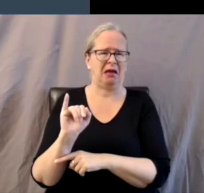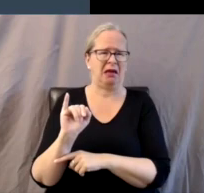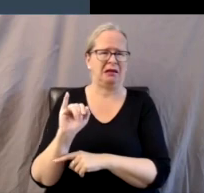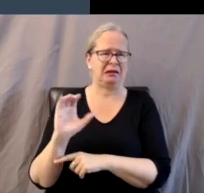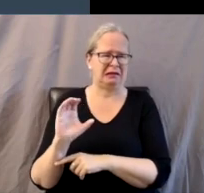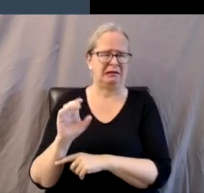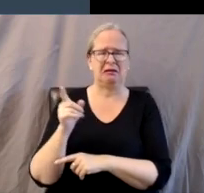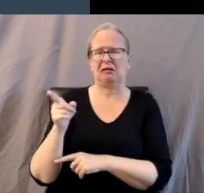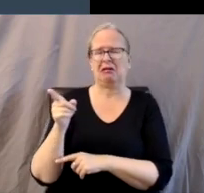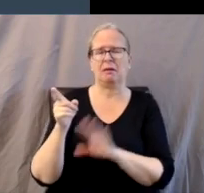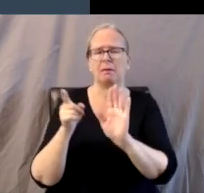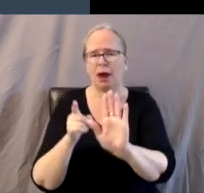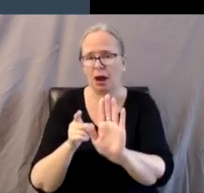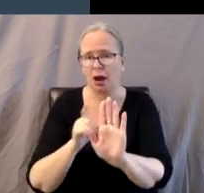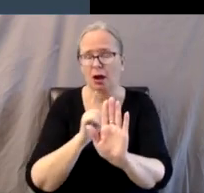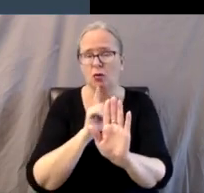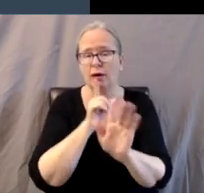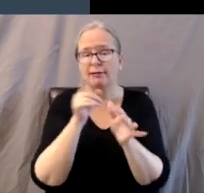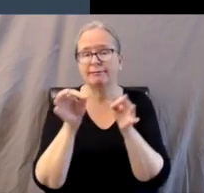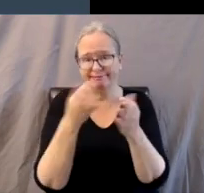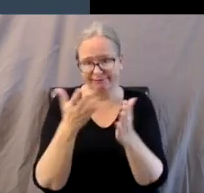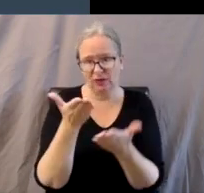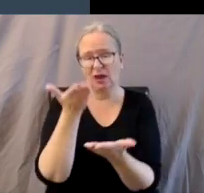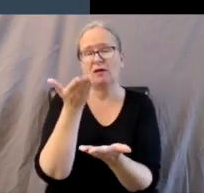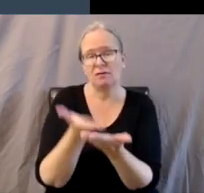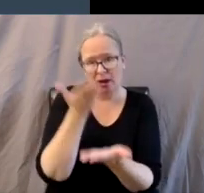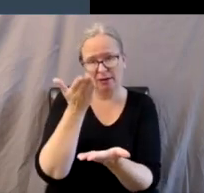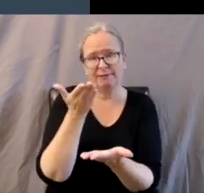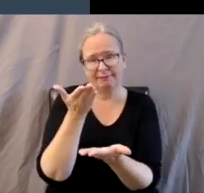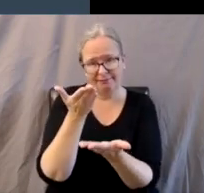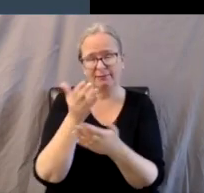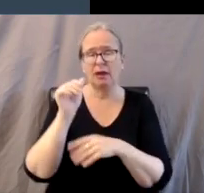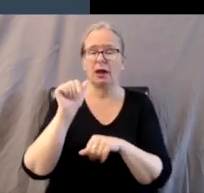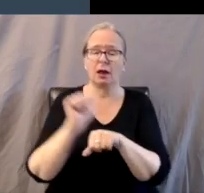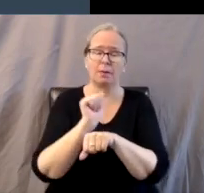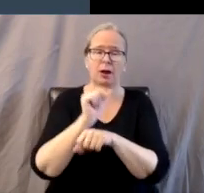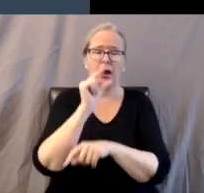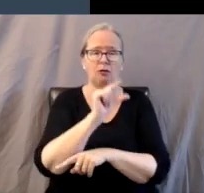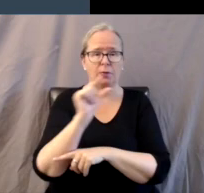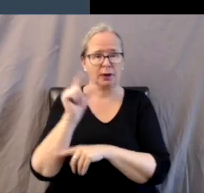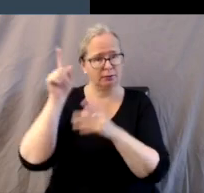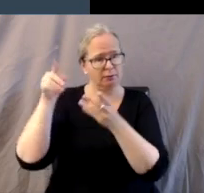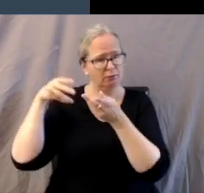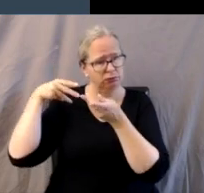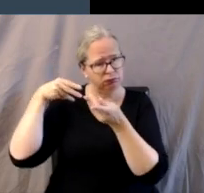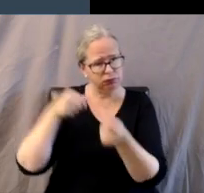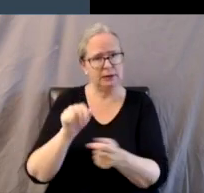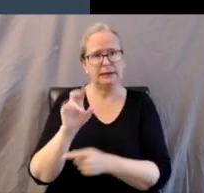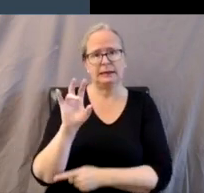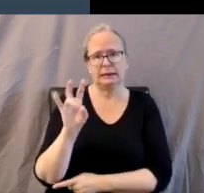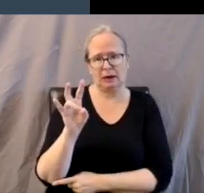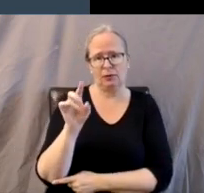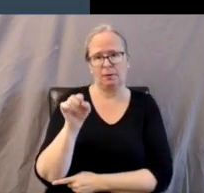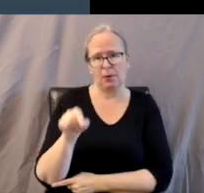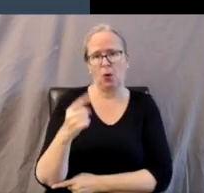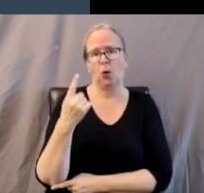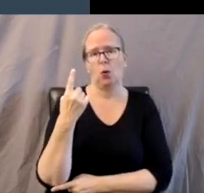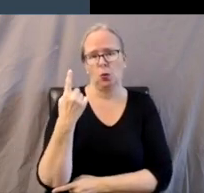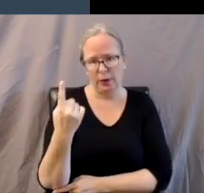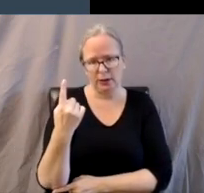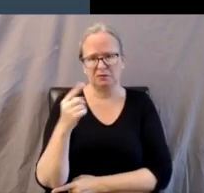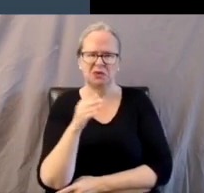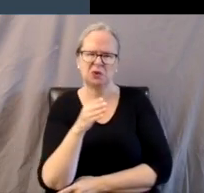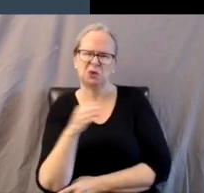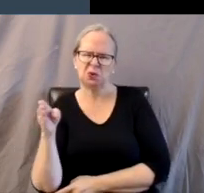between $7.1 and $9.5 billion a year. It's estimated that the poverty cost on the